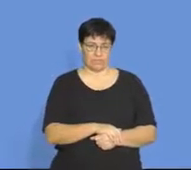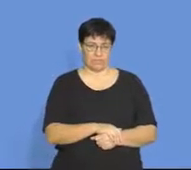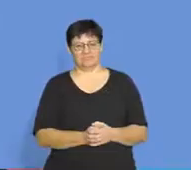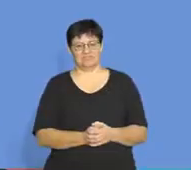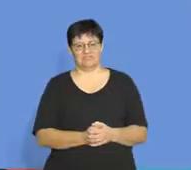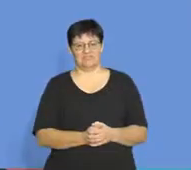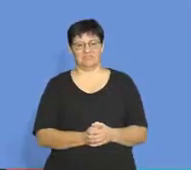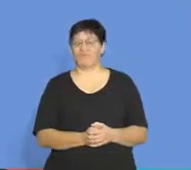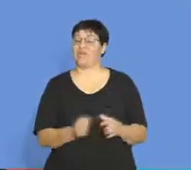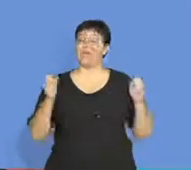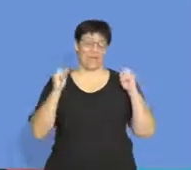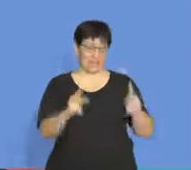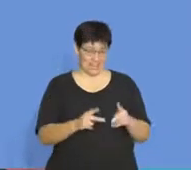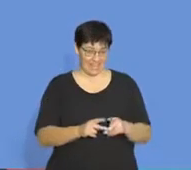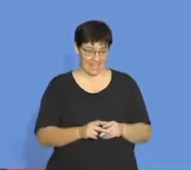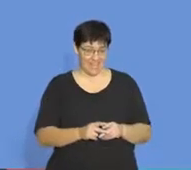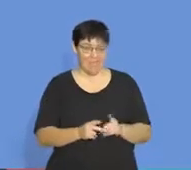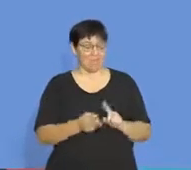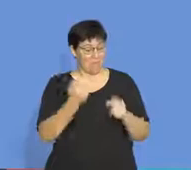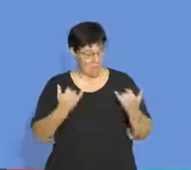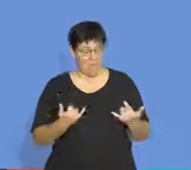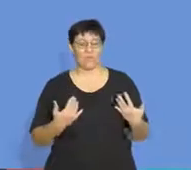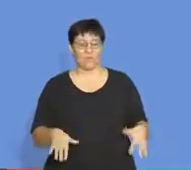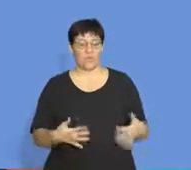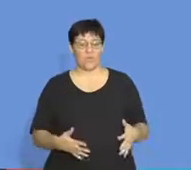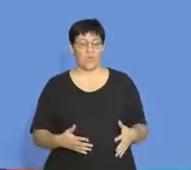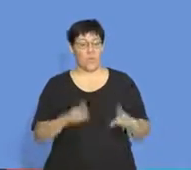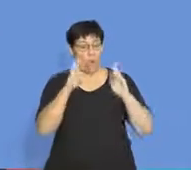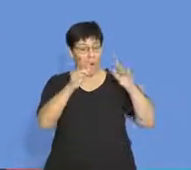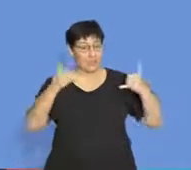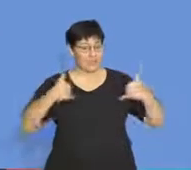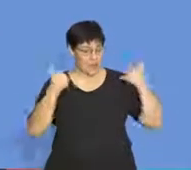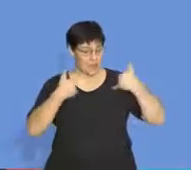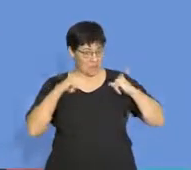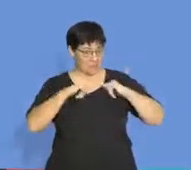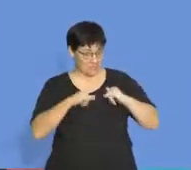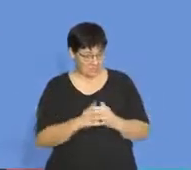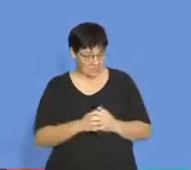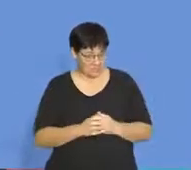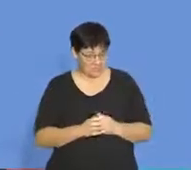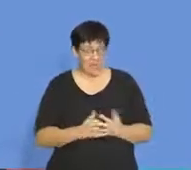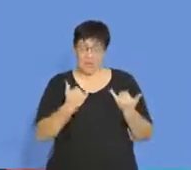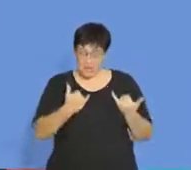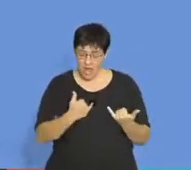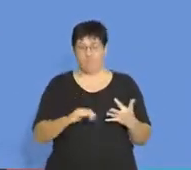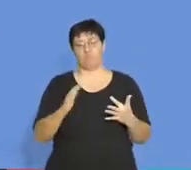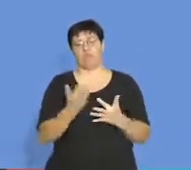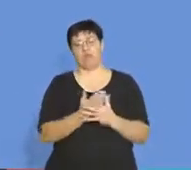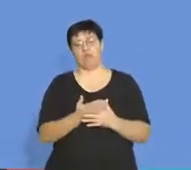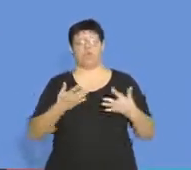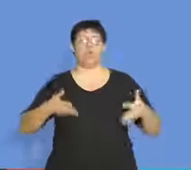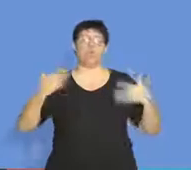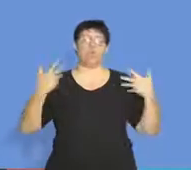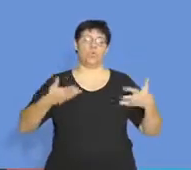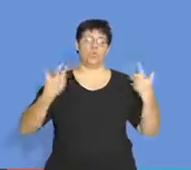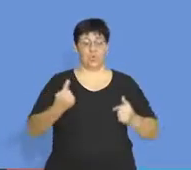you. All right, guys, that's it from me. I hope you are having so much fun. But for now, I just want you to take a quick ad break just